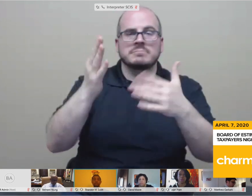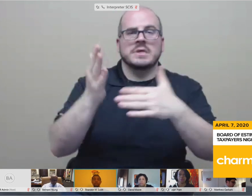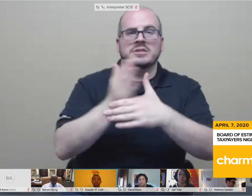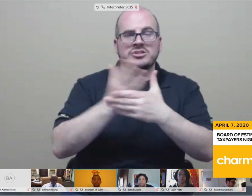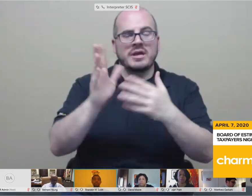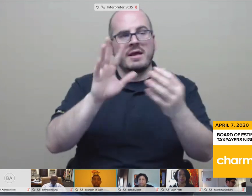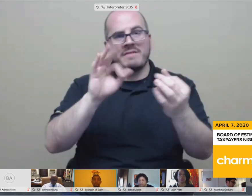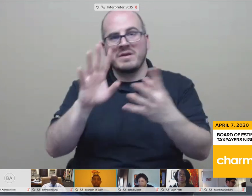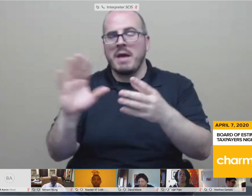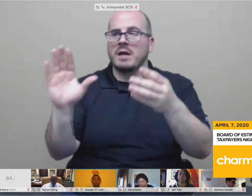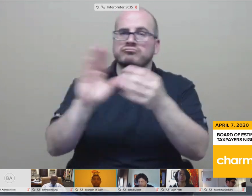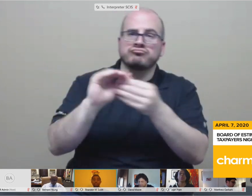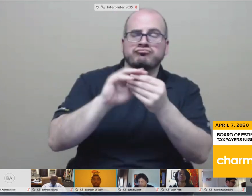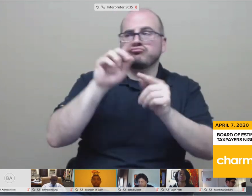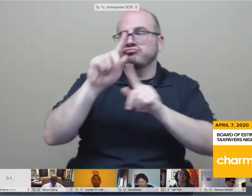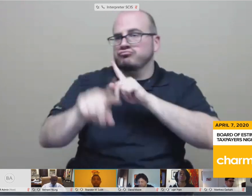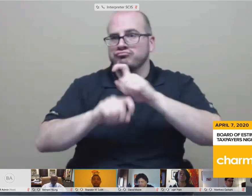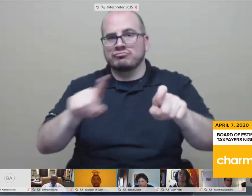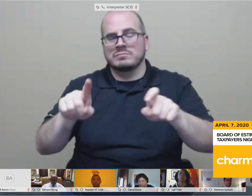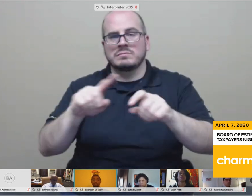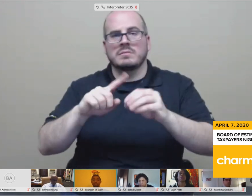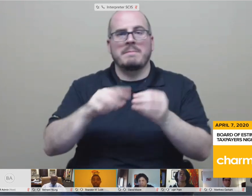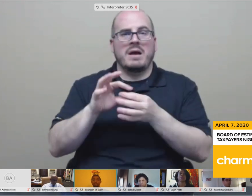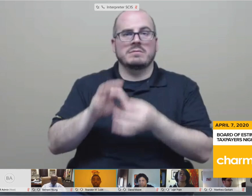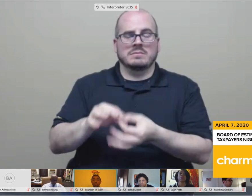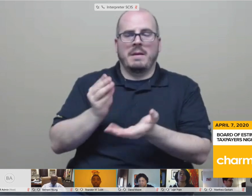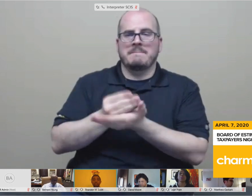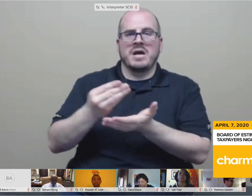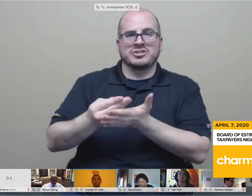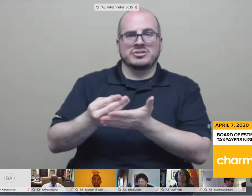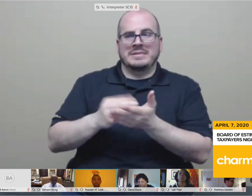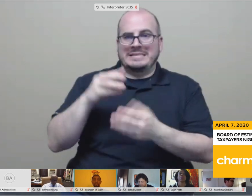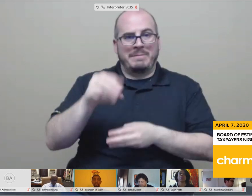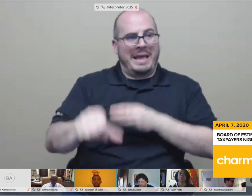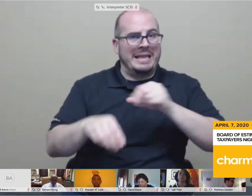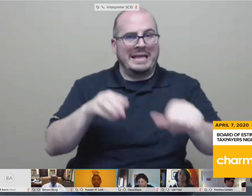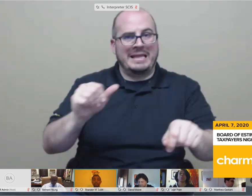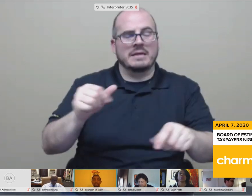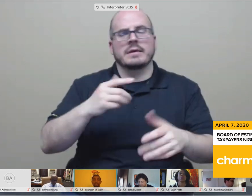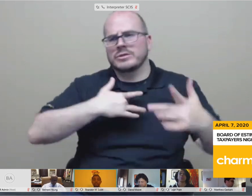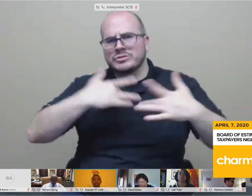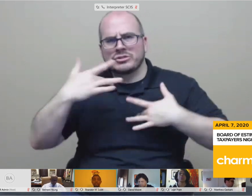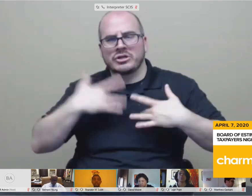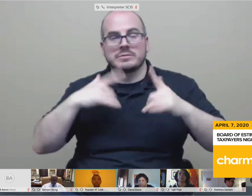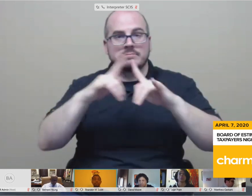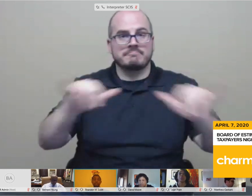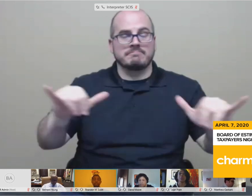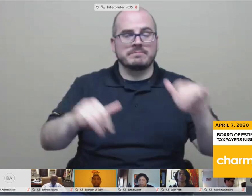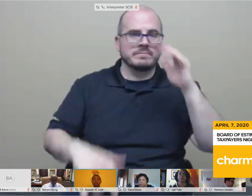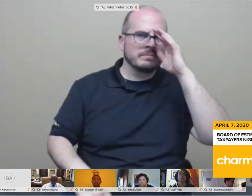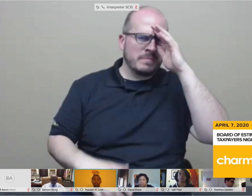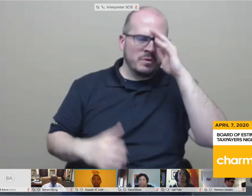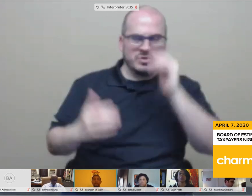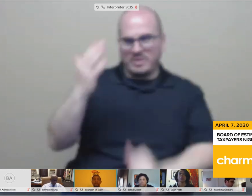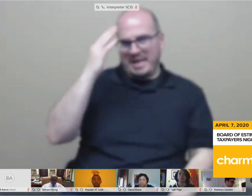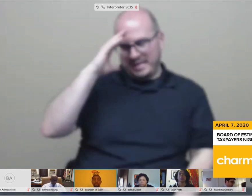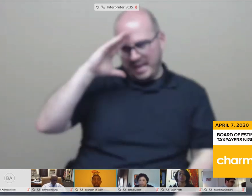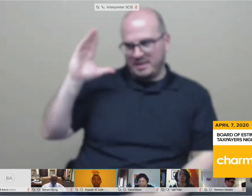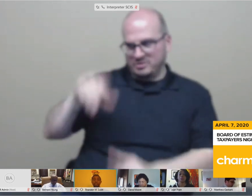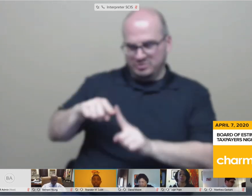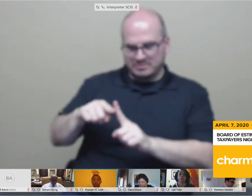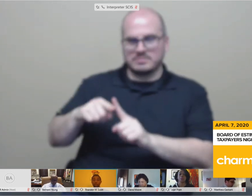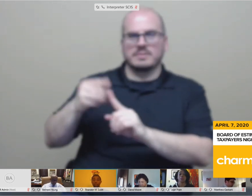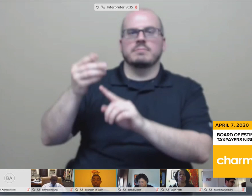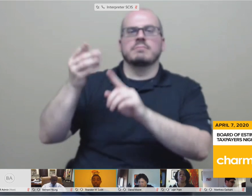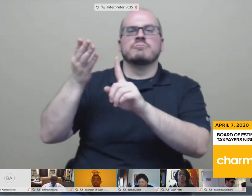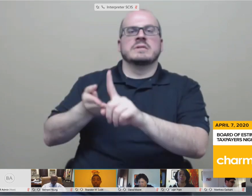spending, budget priorities, and all other fiscal concerns. Also, would like to acknowledge the presence of